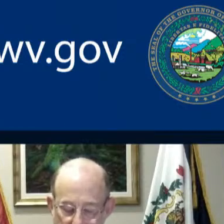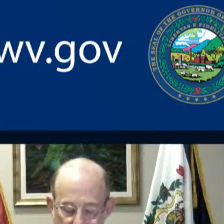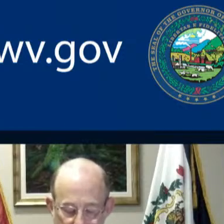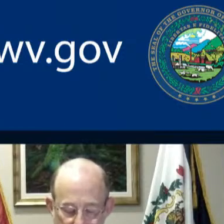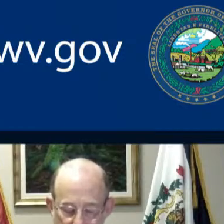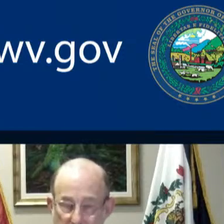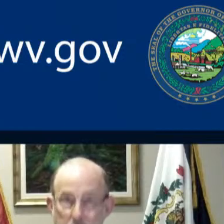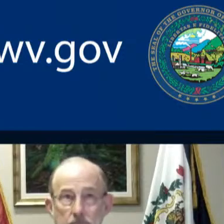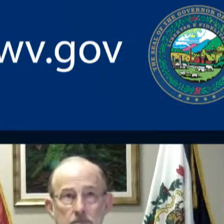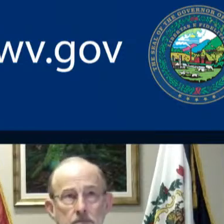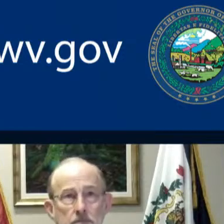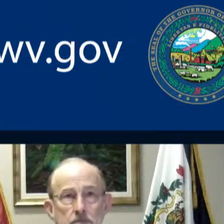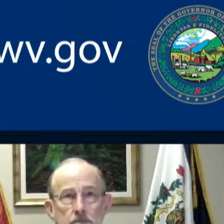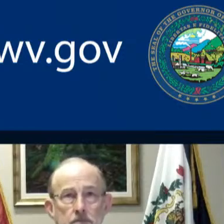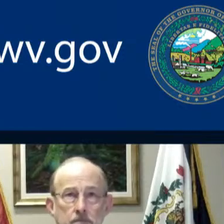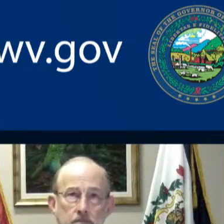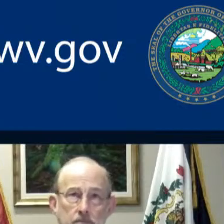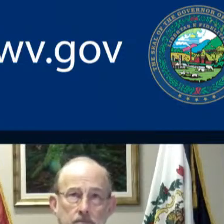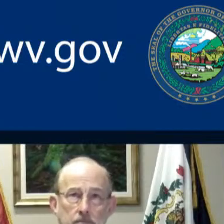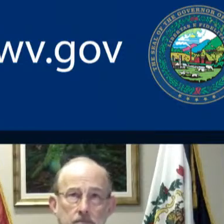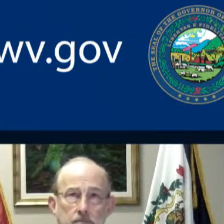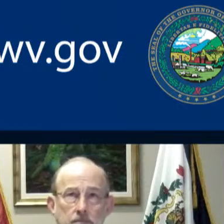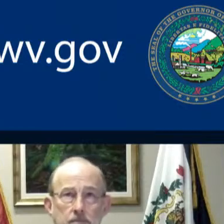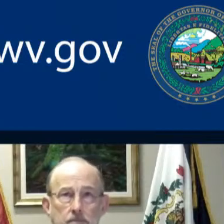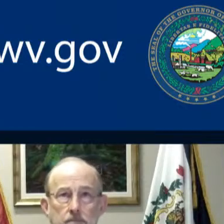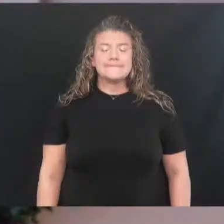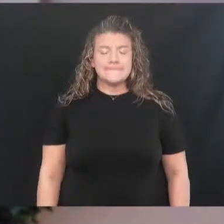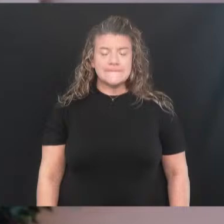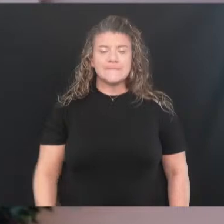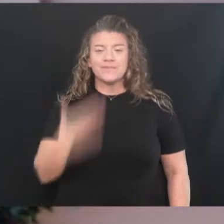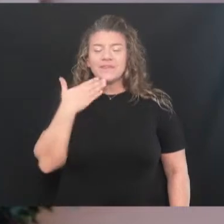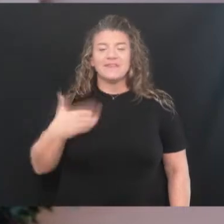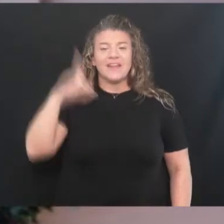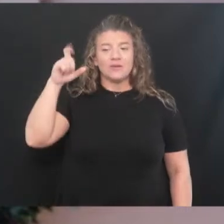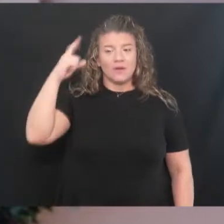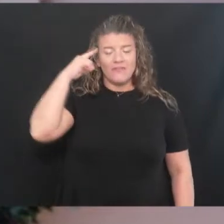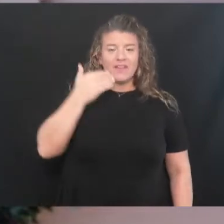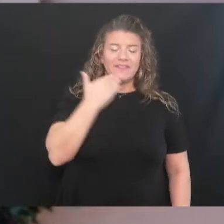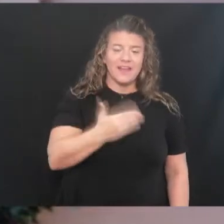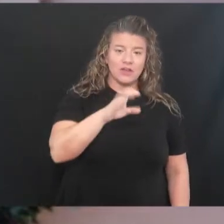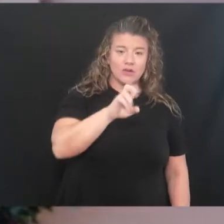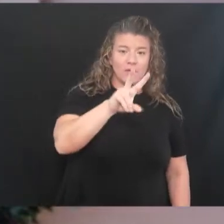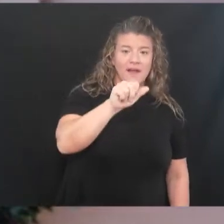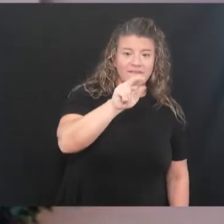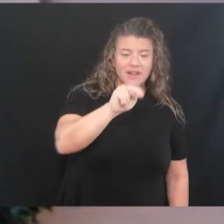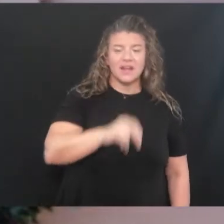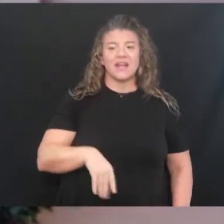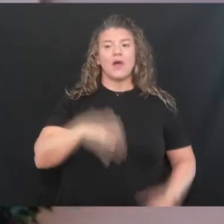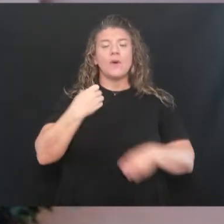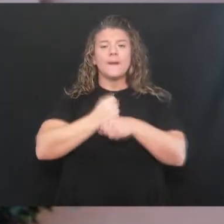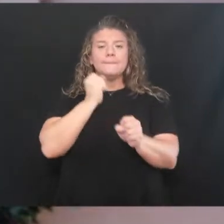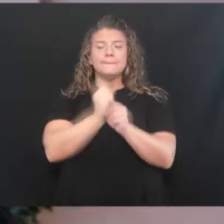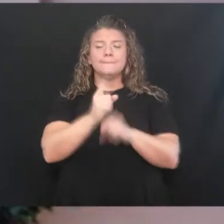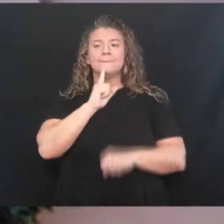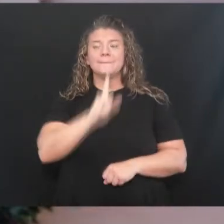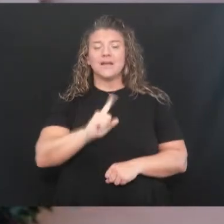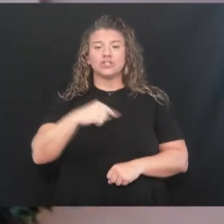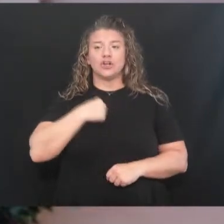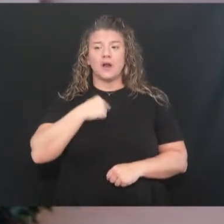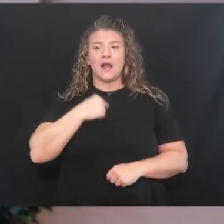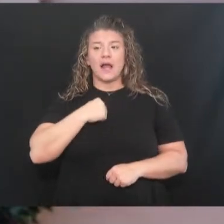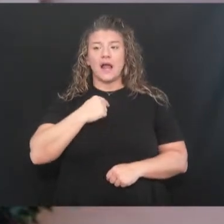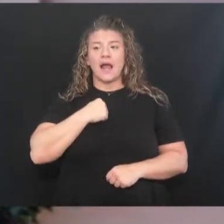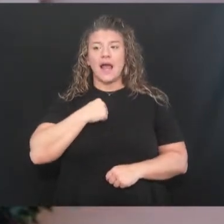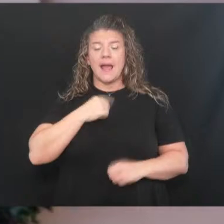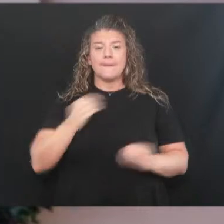well, go ahead, Clay, I'm sorry. Thank you, Governor, and thank you, Evan. So just to make sure that I'm being perhaps